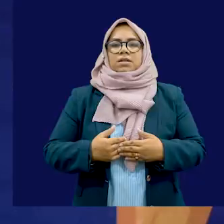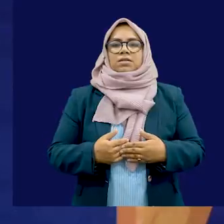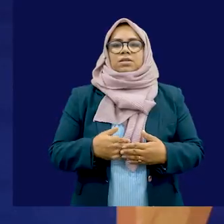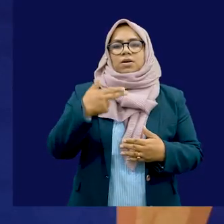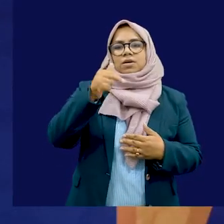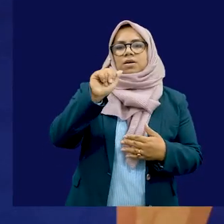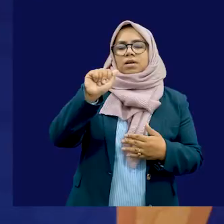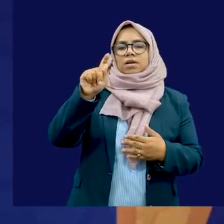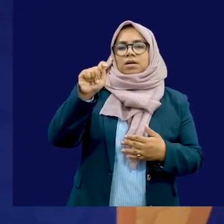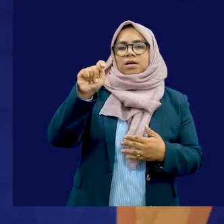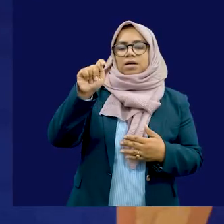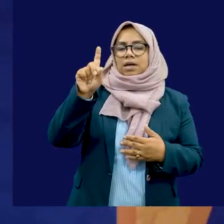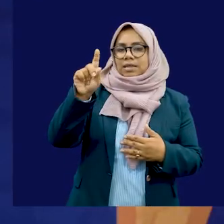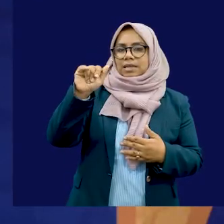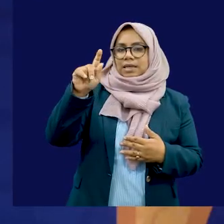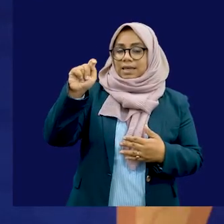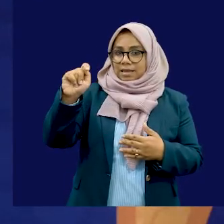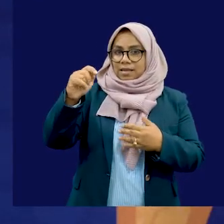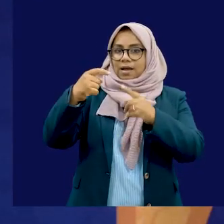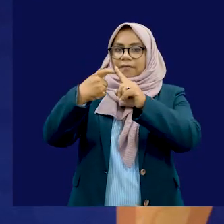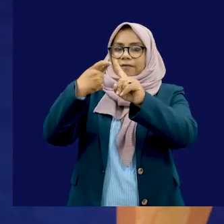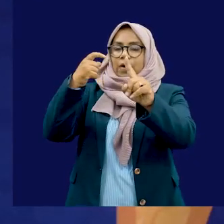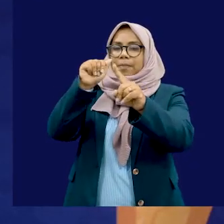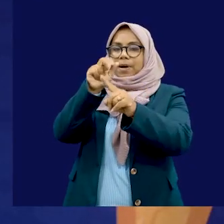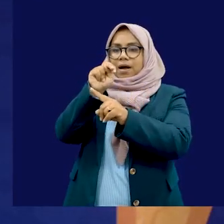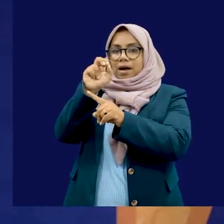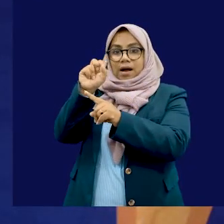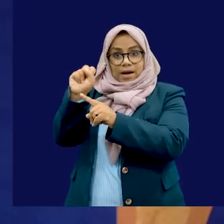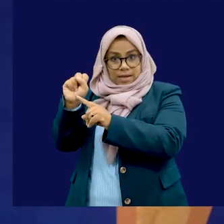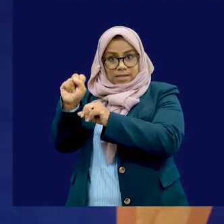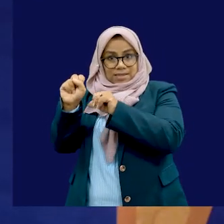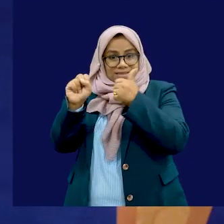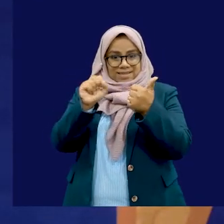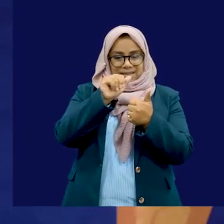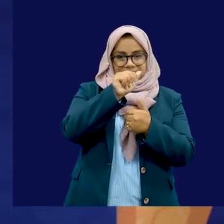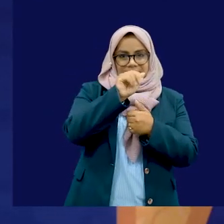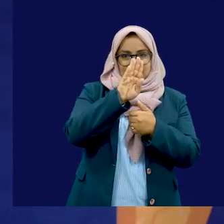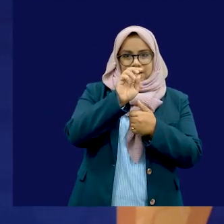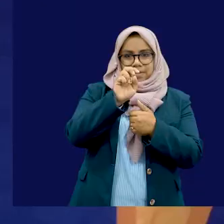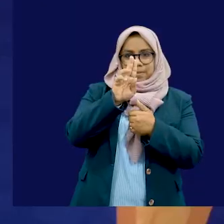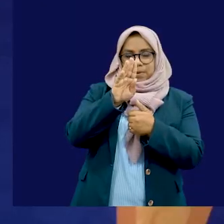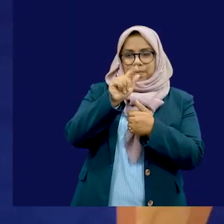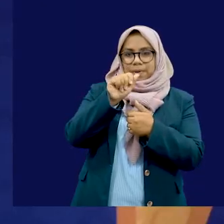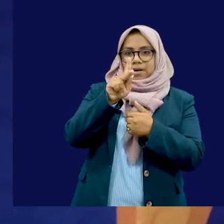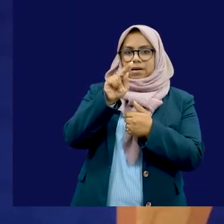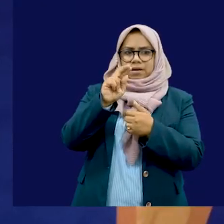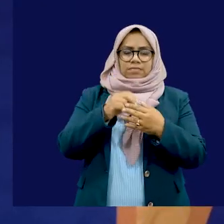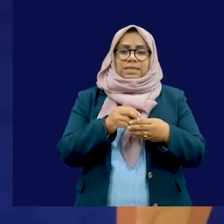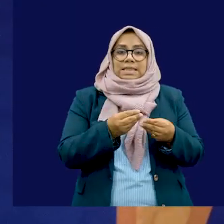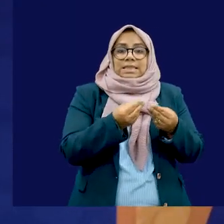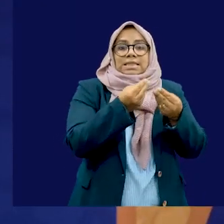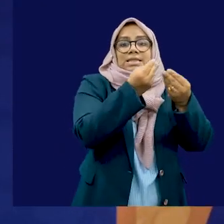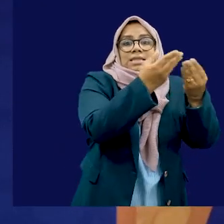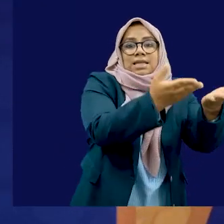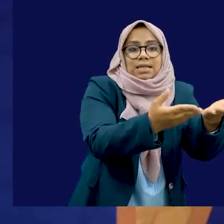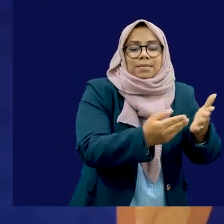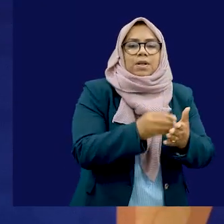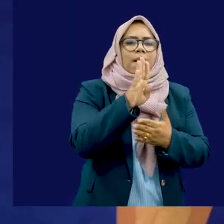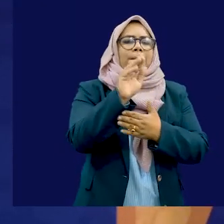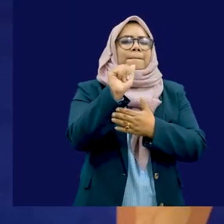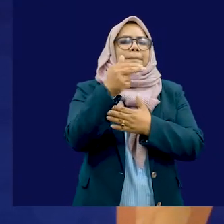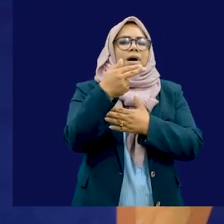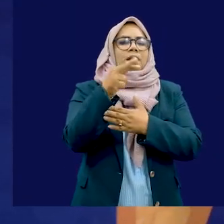narrated by Allam al-Bukhari from Anas, in which Abu Bakr radiallahu anhu sent him to Bahrain with a